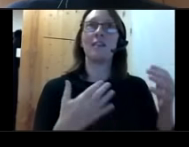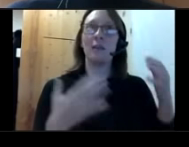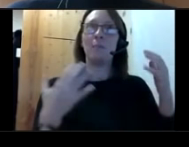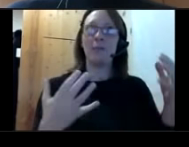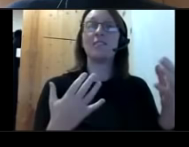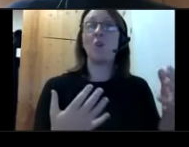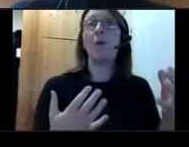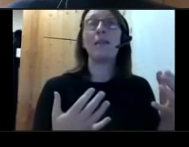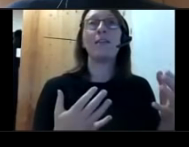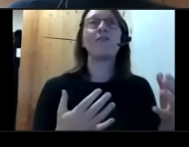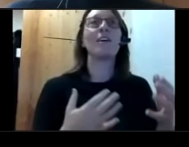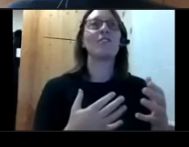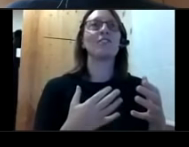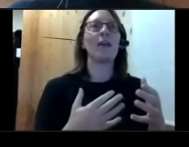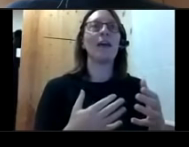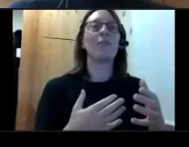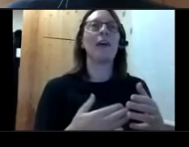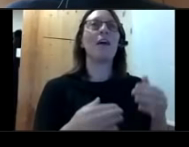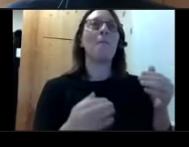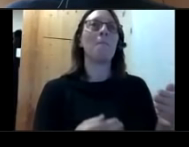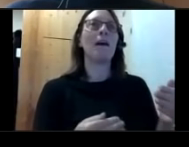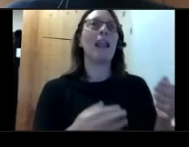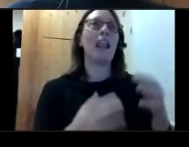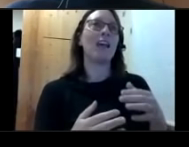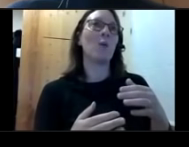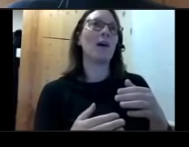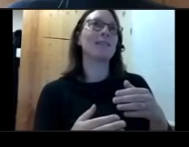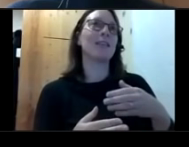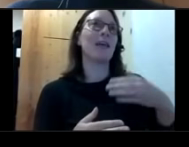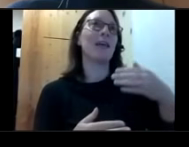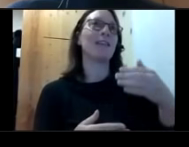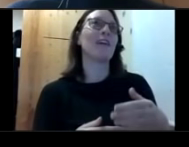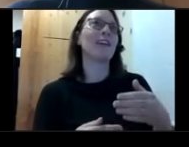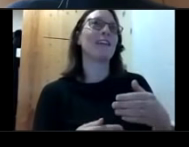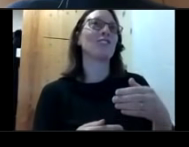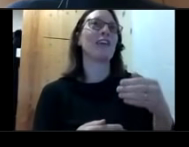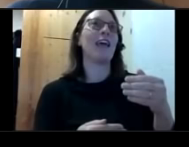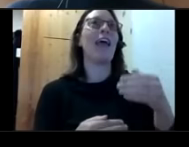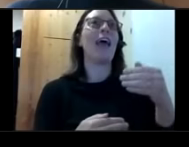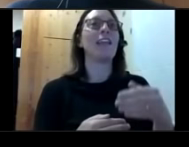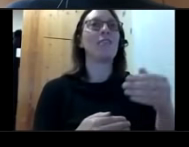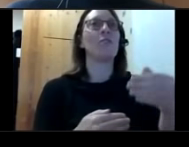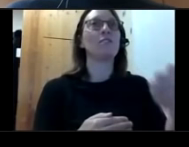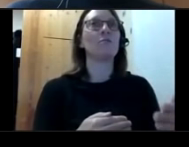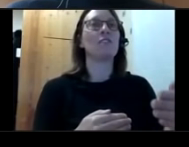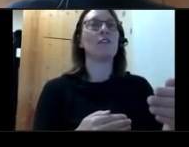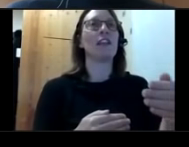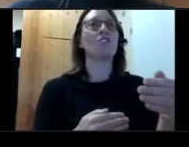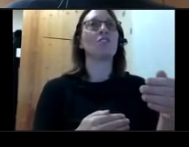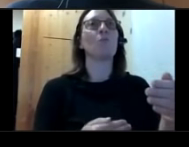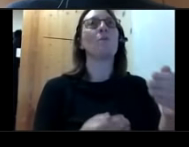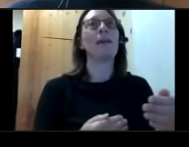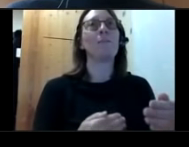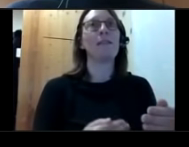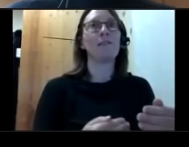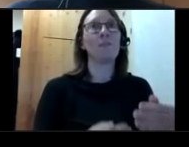this. But this is quite public information that's going out there. But likewise, as a recognition that anything we do with these